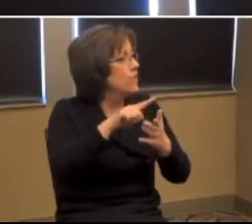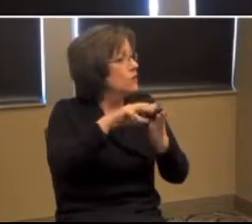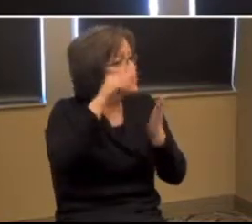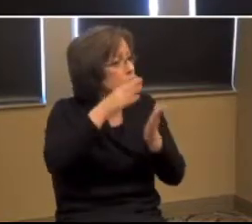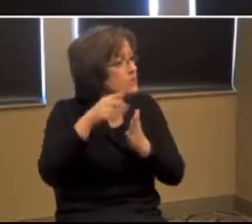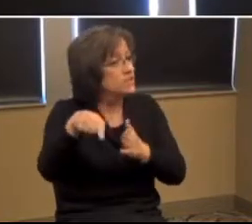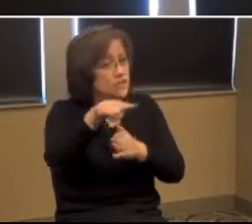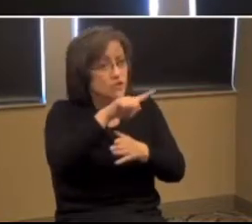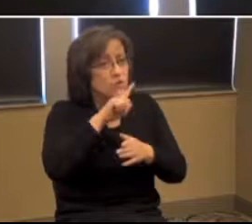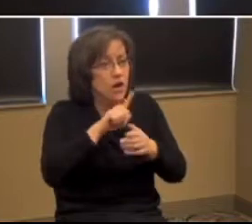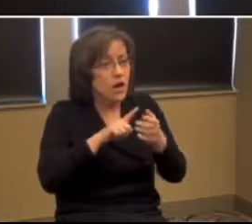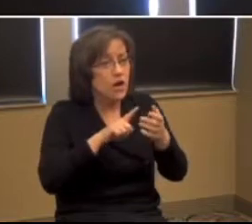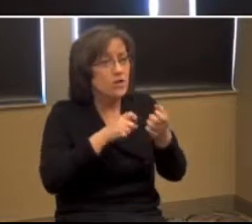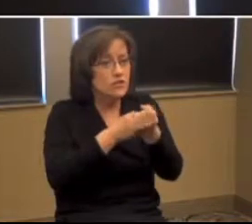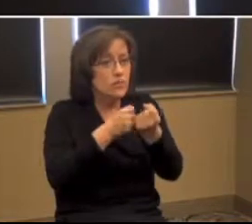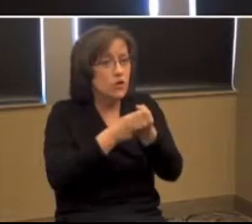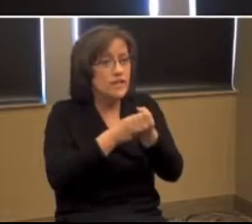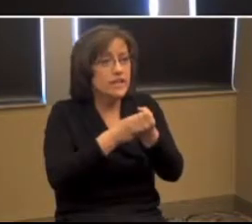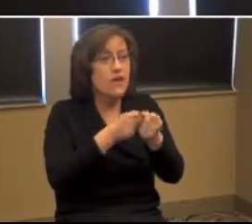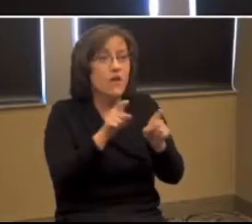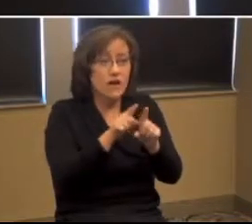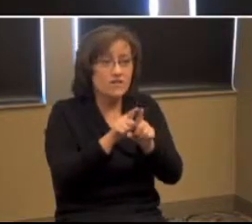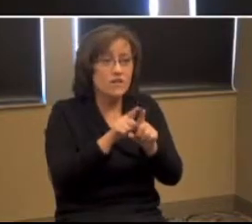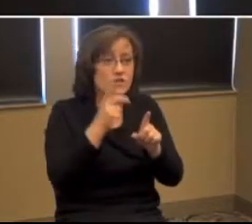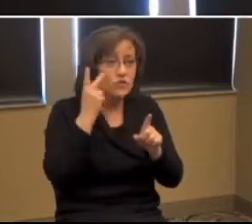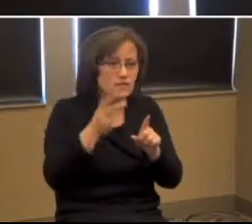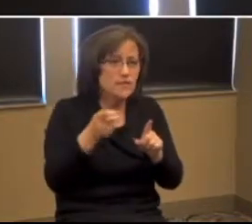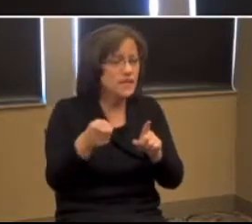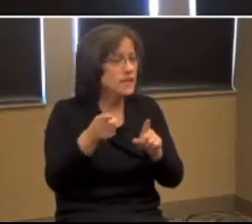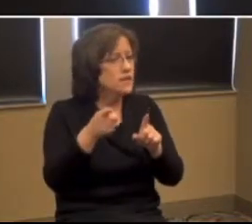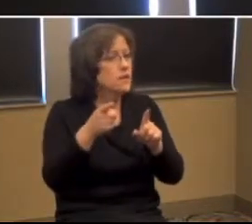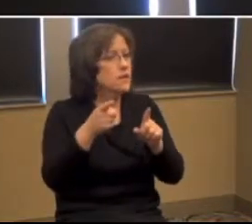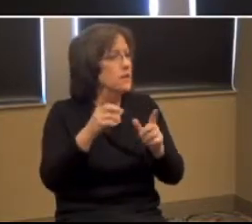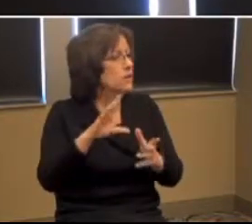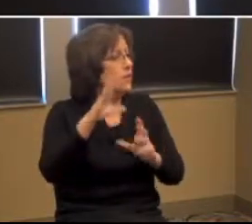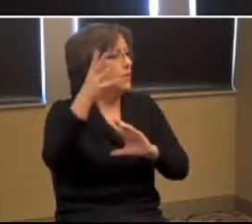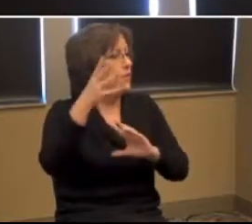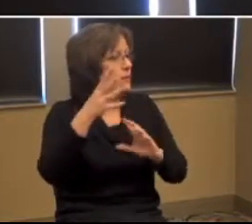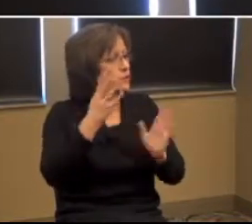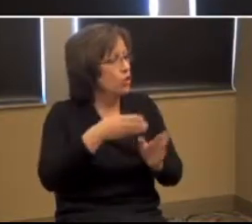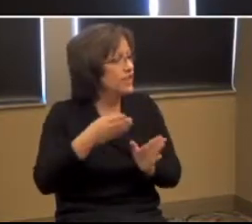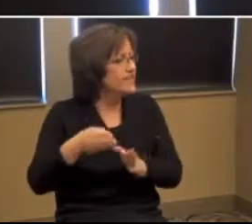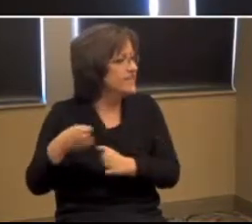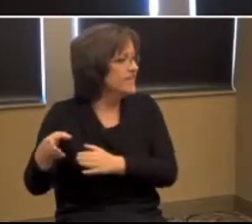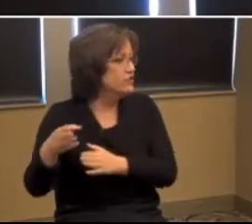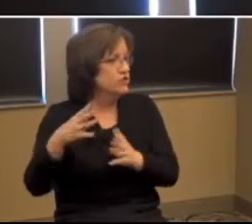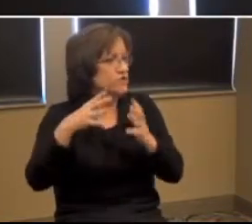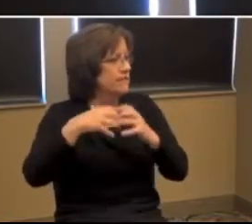that you are supporting do you also see a breakdown with organization?